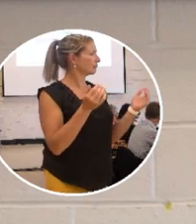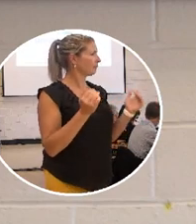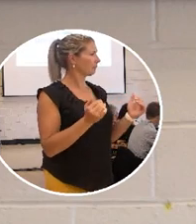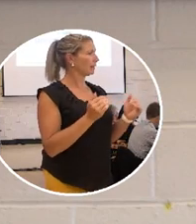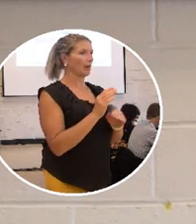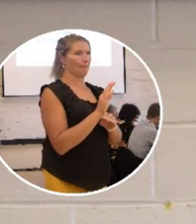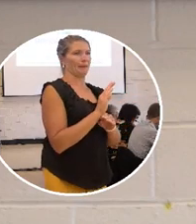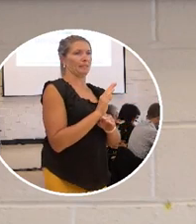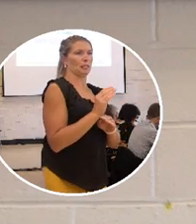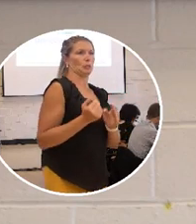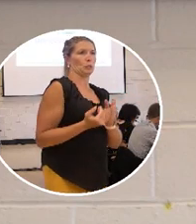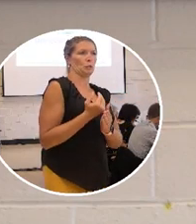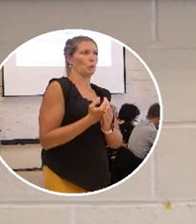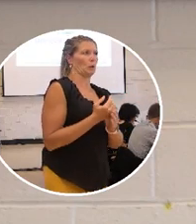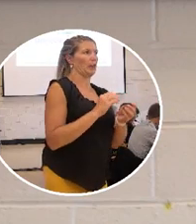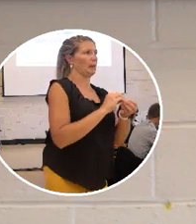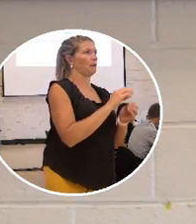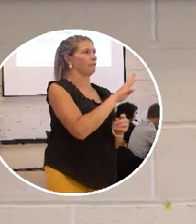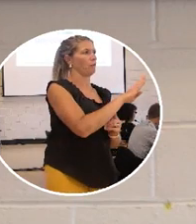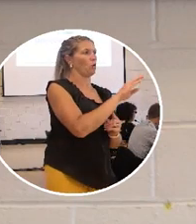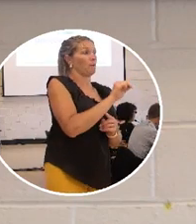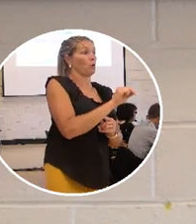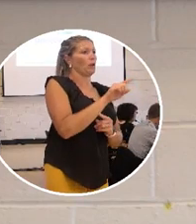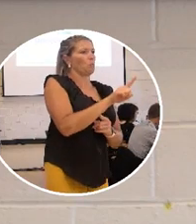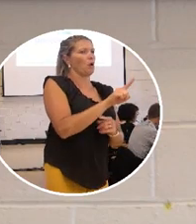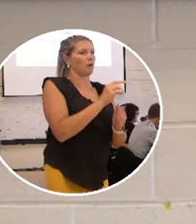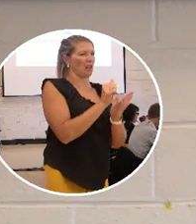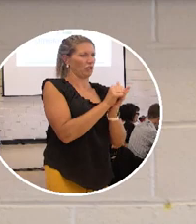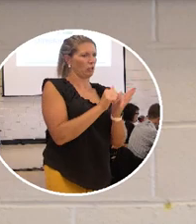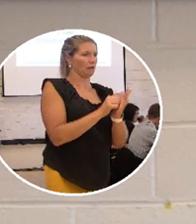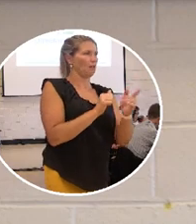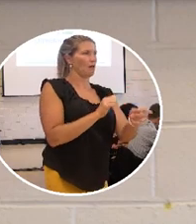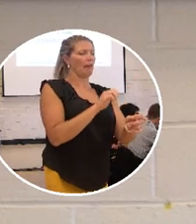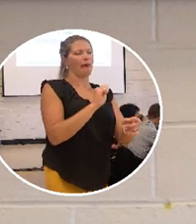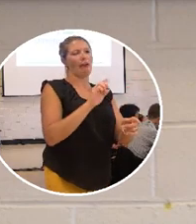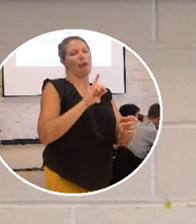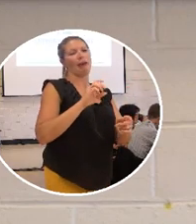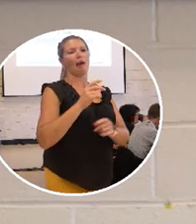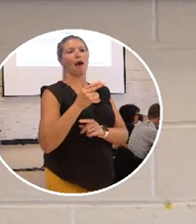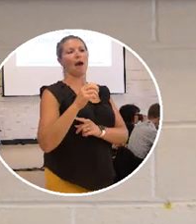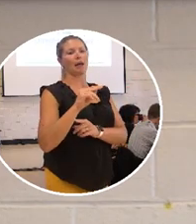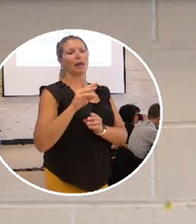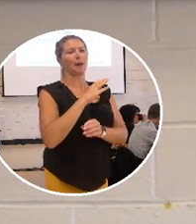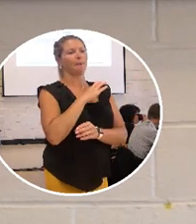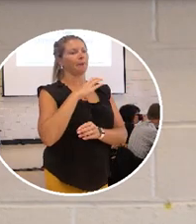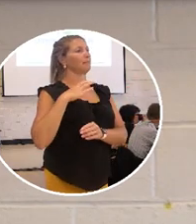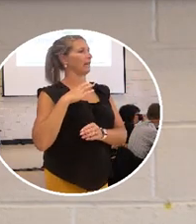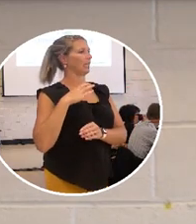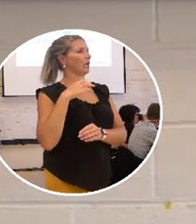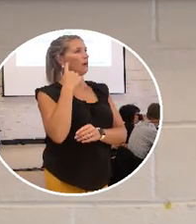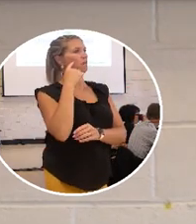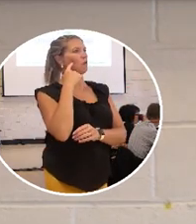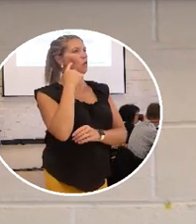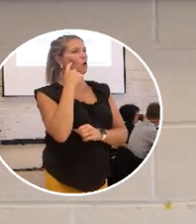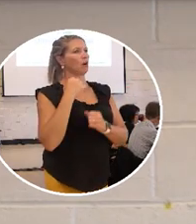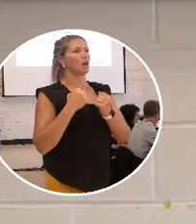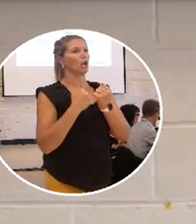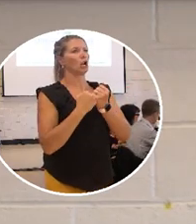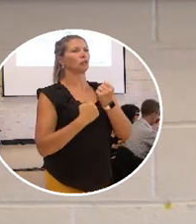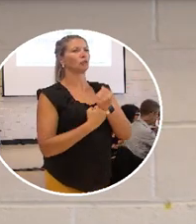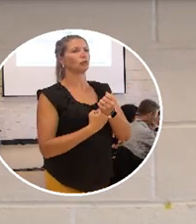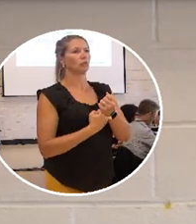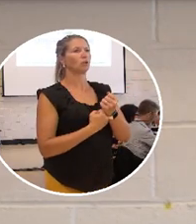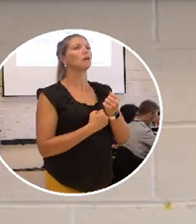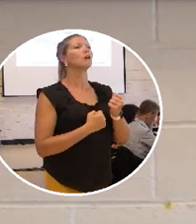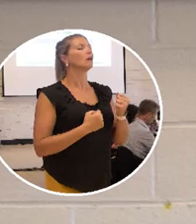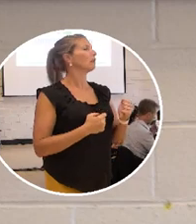Business arising, 4.1, the ad hoc committee report for the Constitution. I will turn the floor over to Hayward.